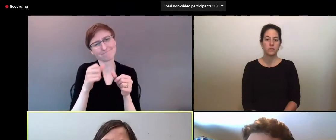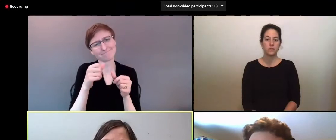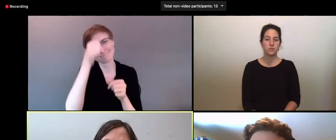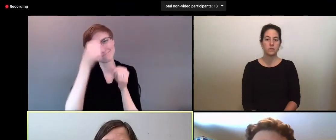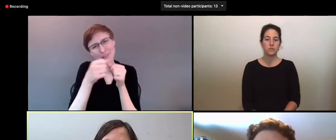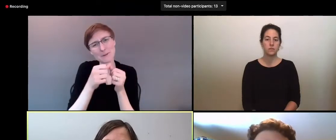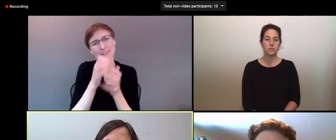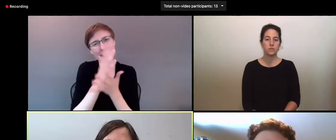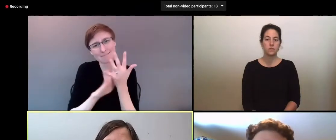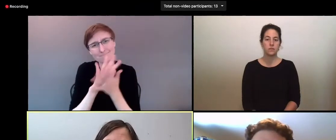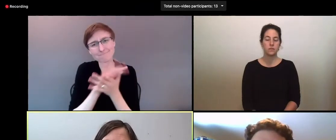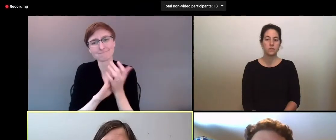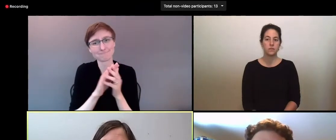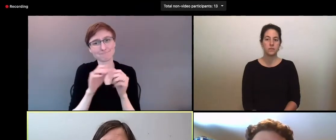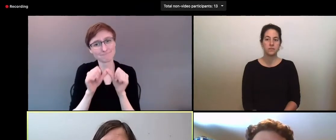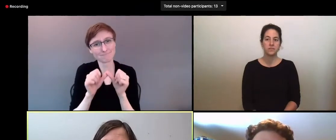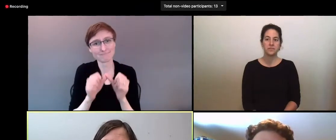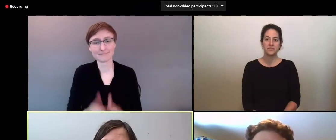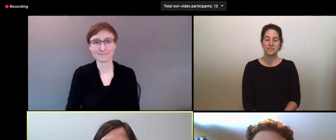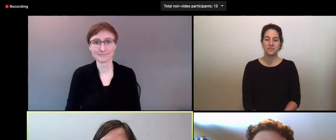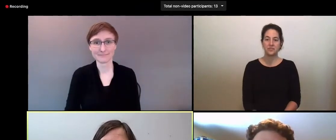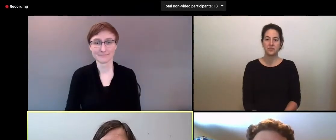those circumstances.